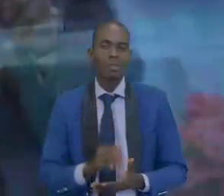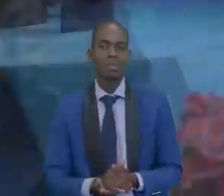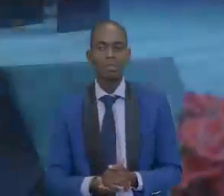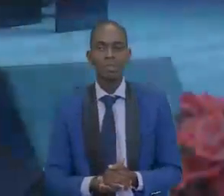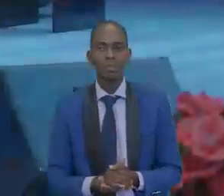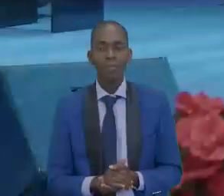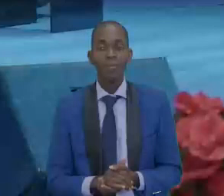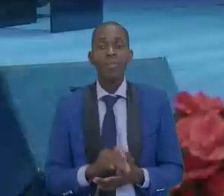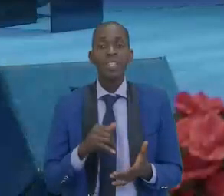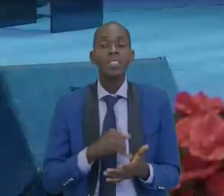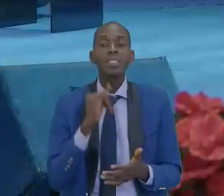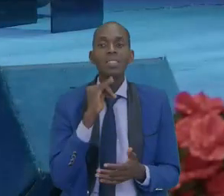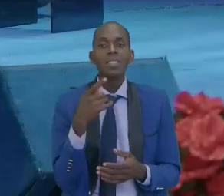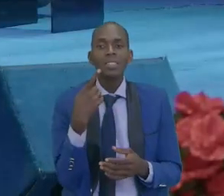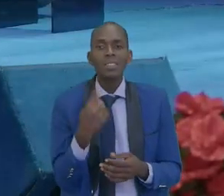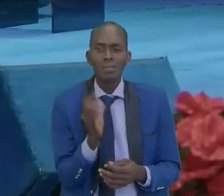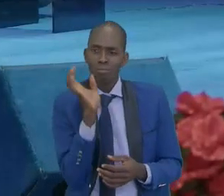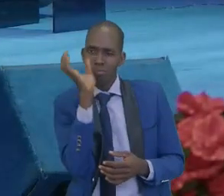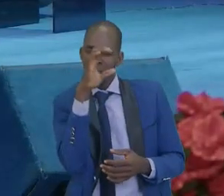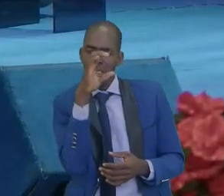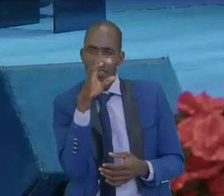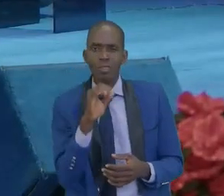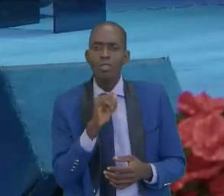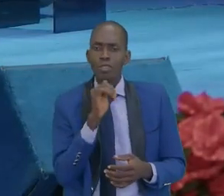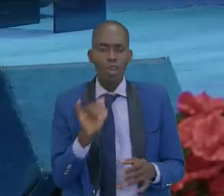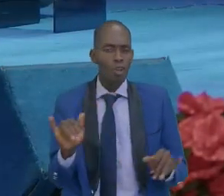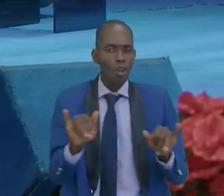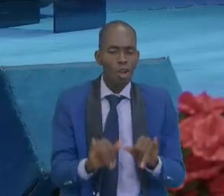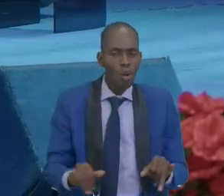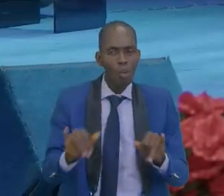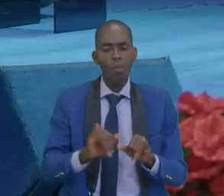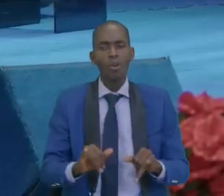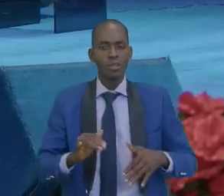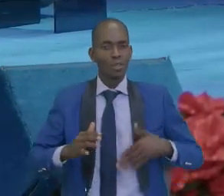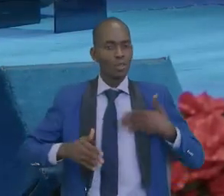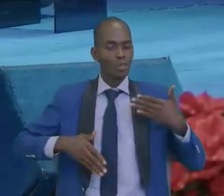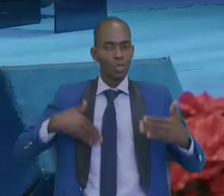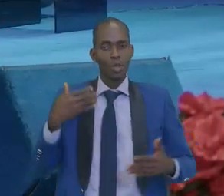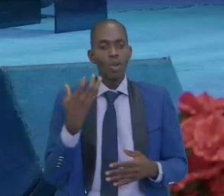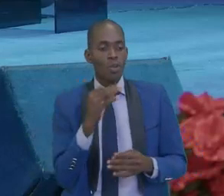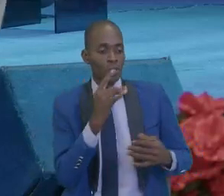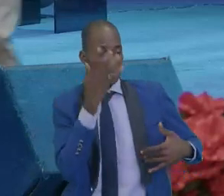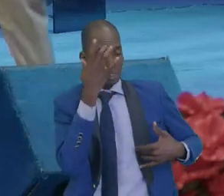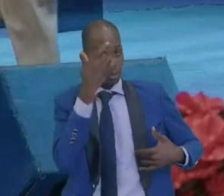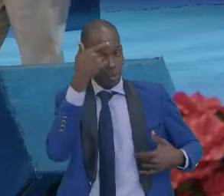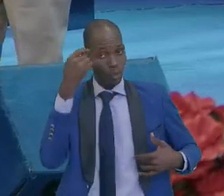It's the peculiar joy of the sick now that he has total recovery.